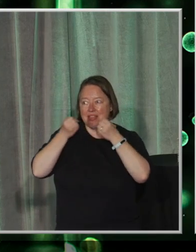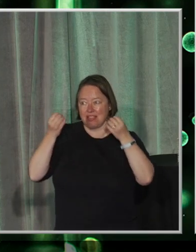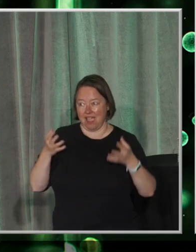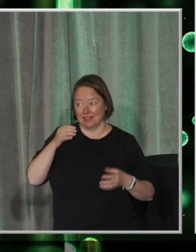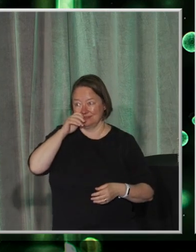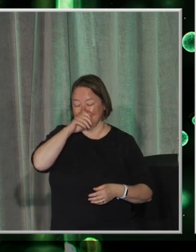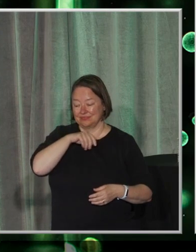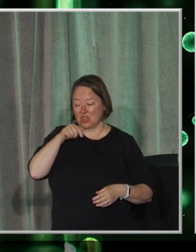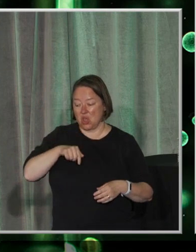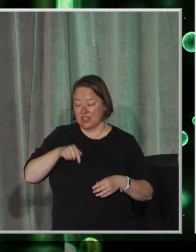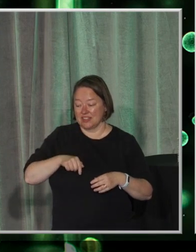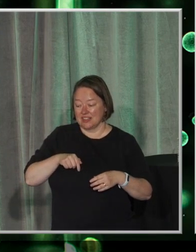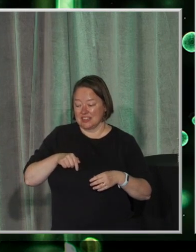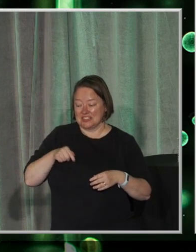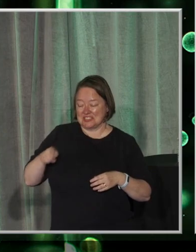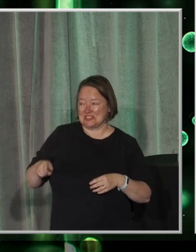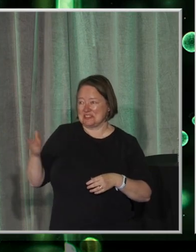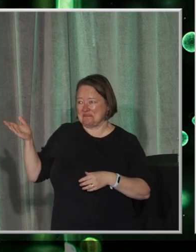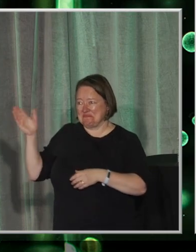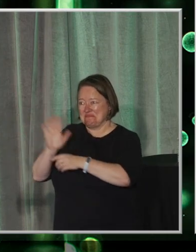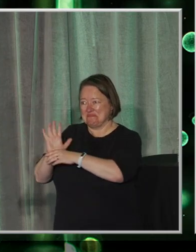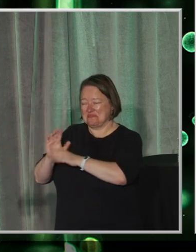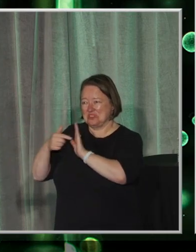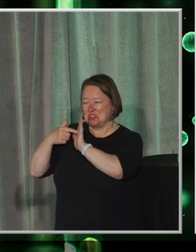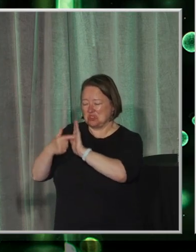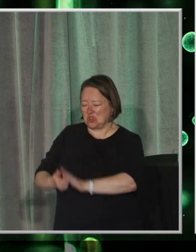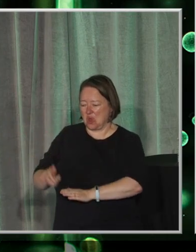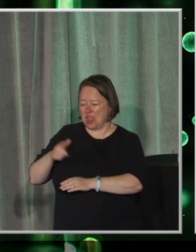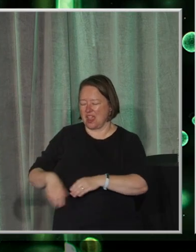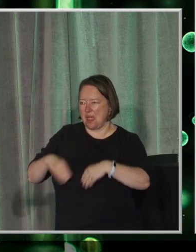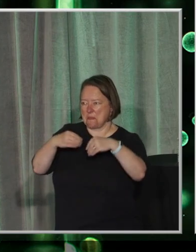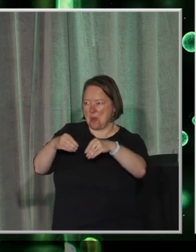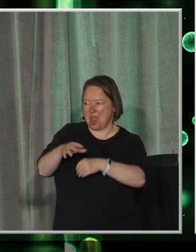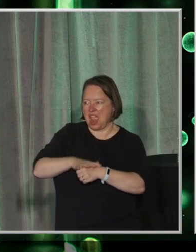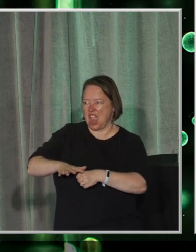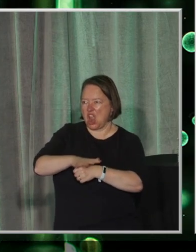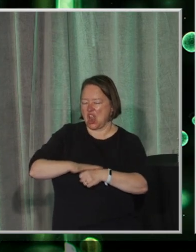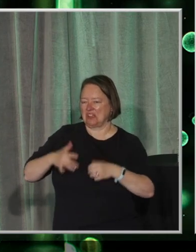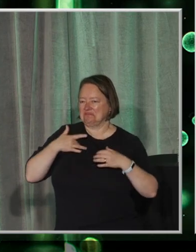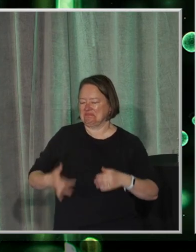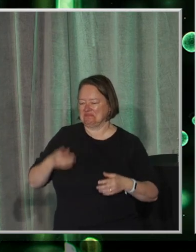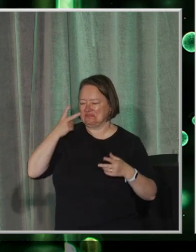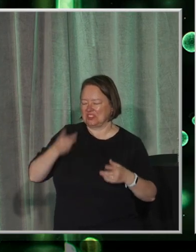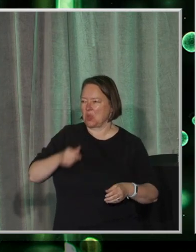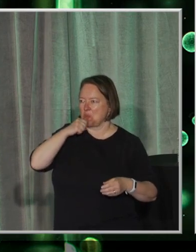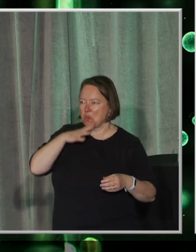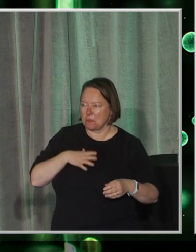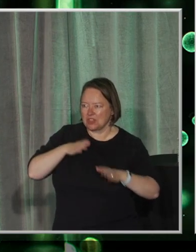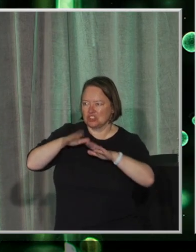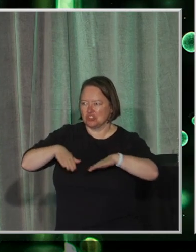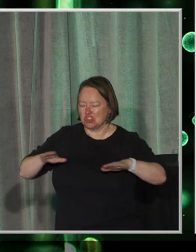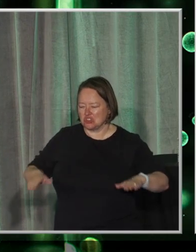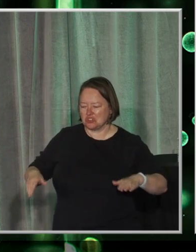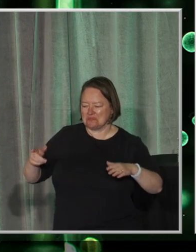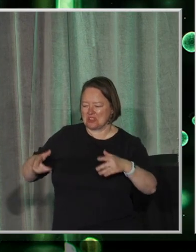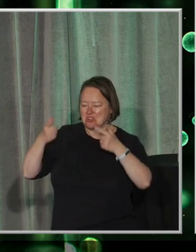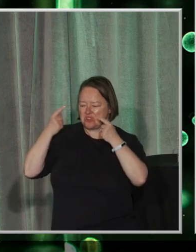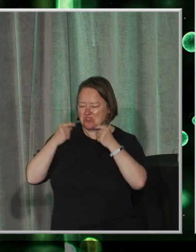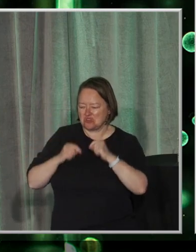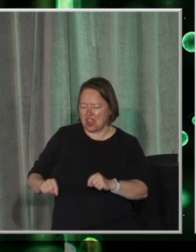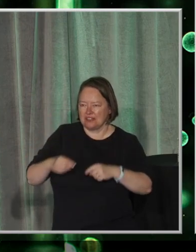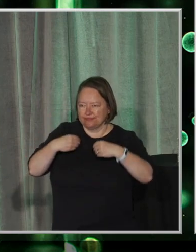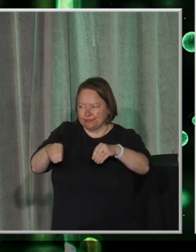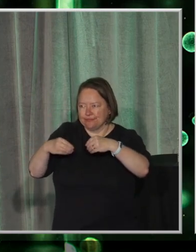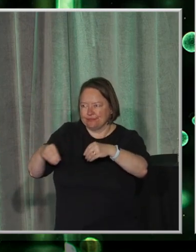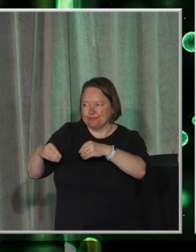So this is a typical market area for Senene in Tanzania, whereby we can see women and children trying to commercialize